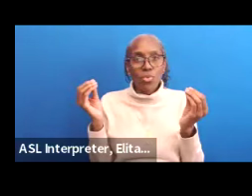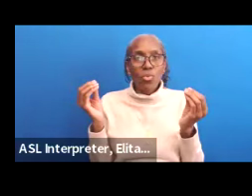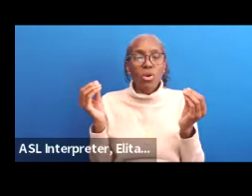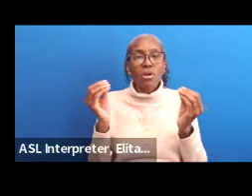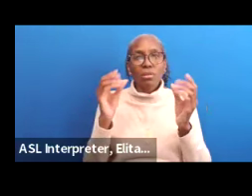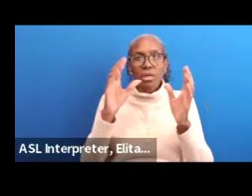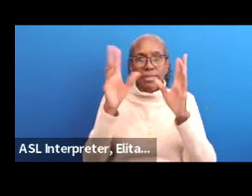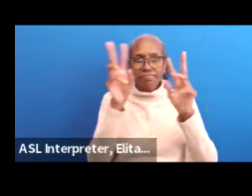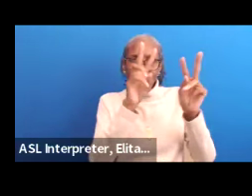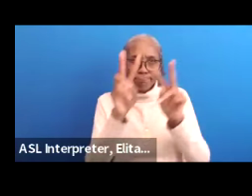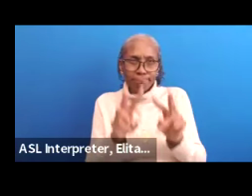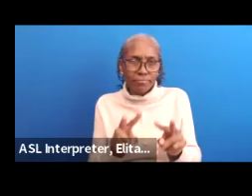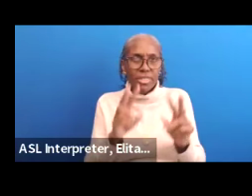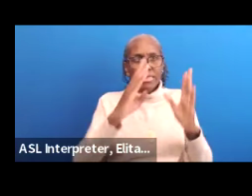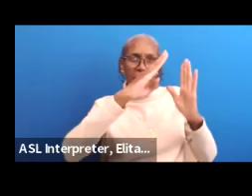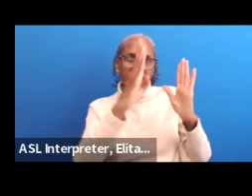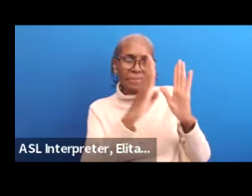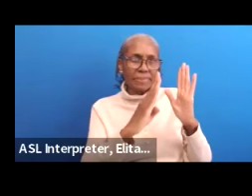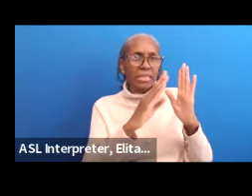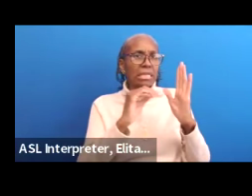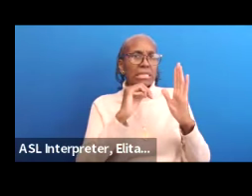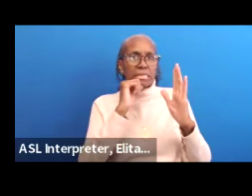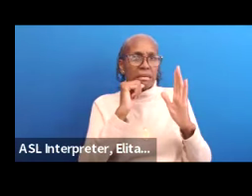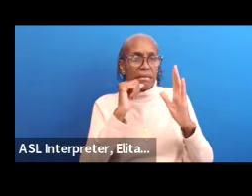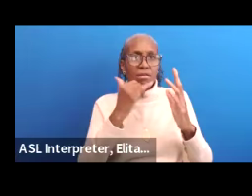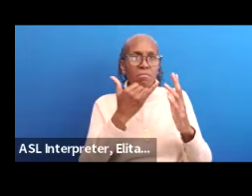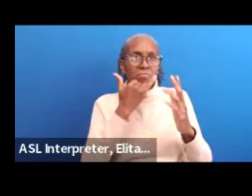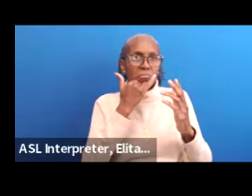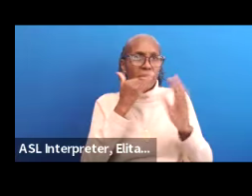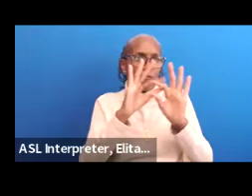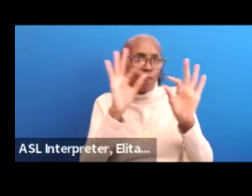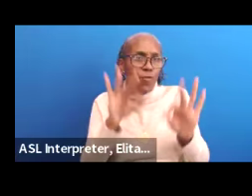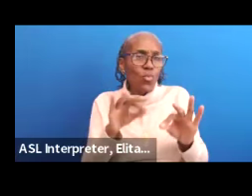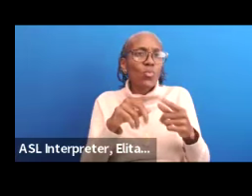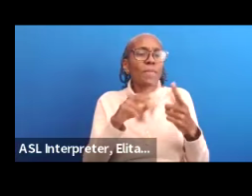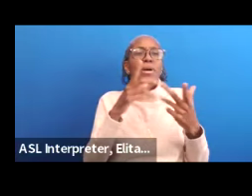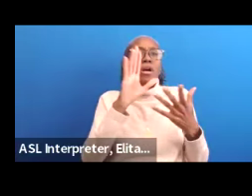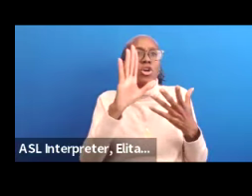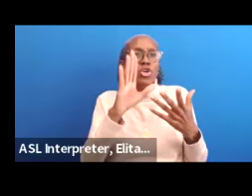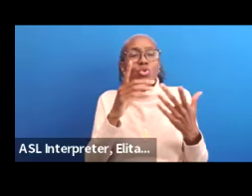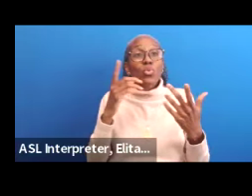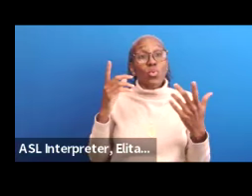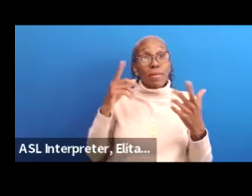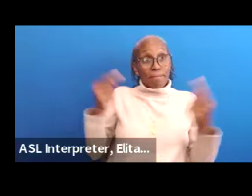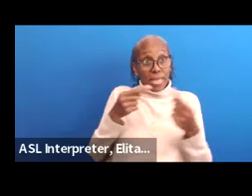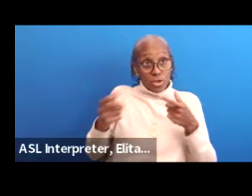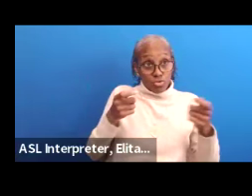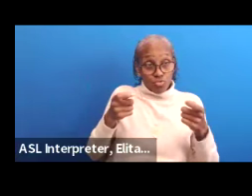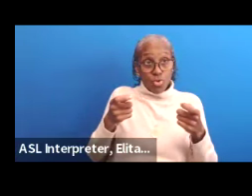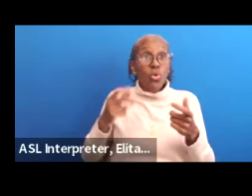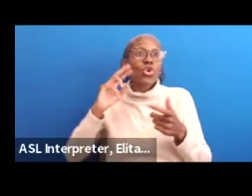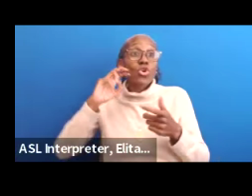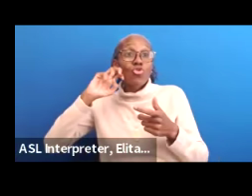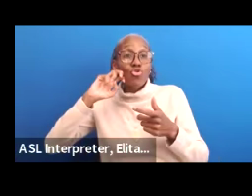deformity or loss of neurologic function, and your pain is controlled